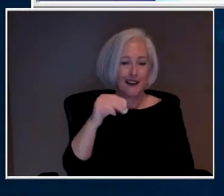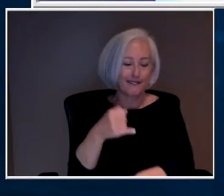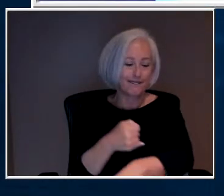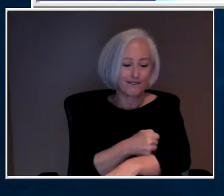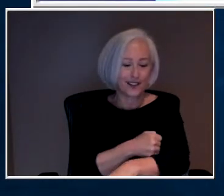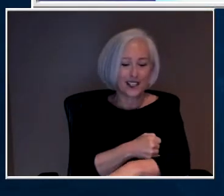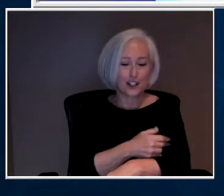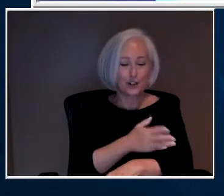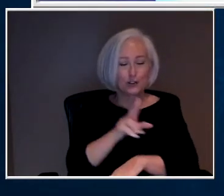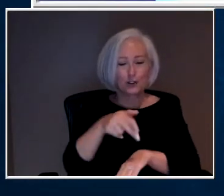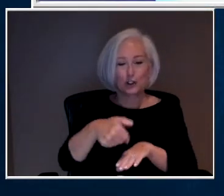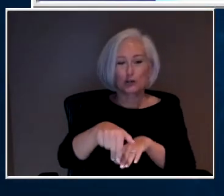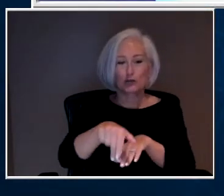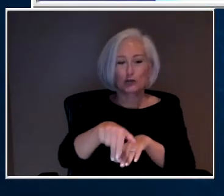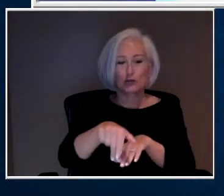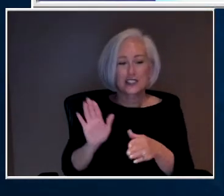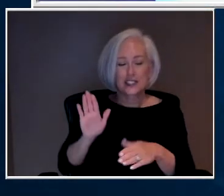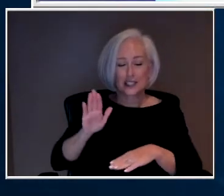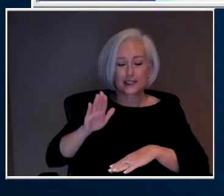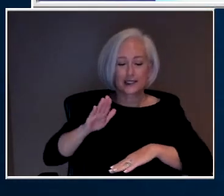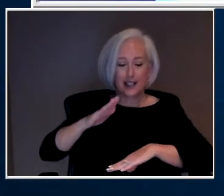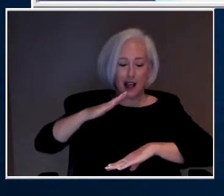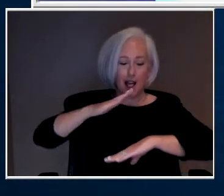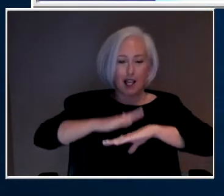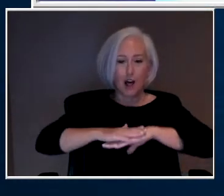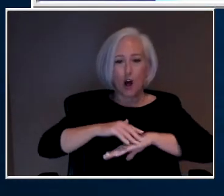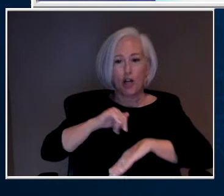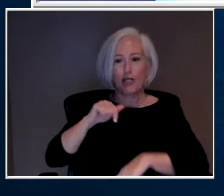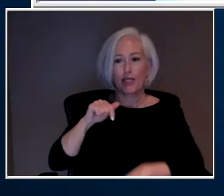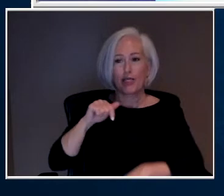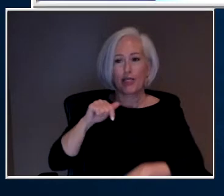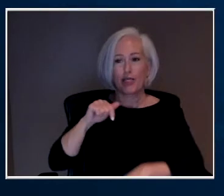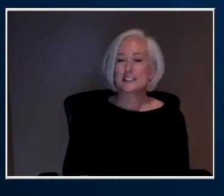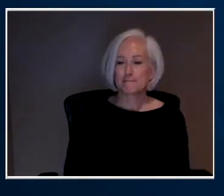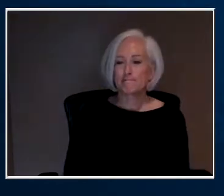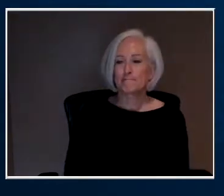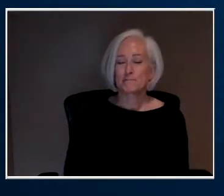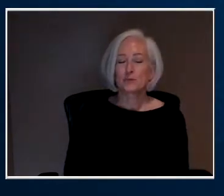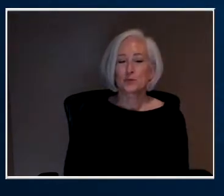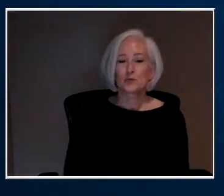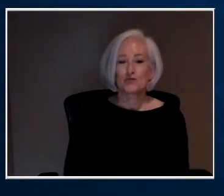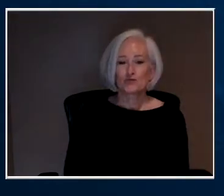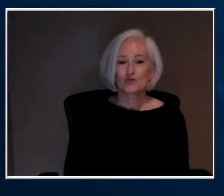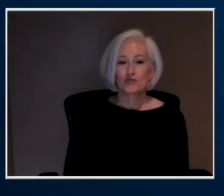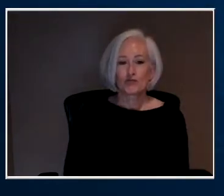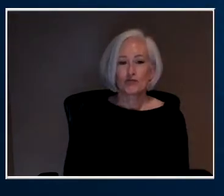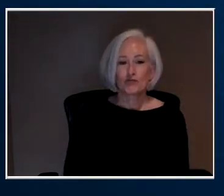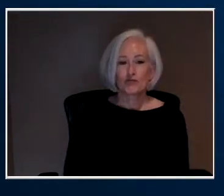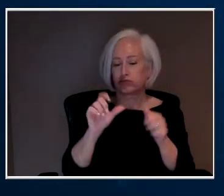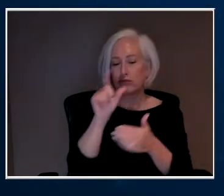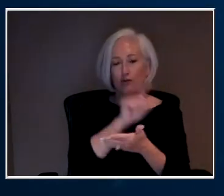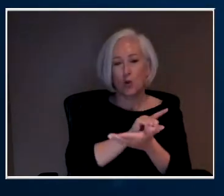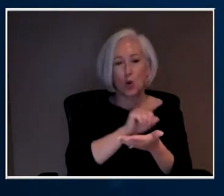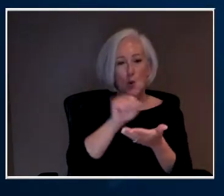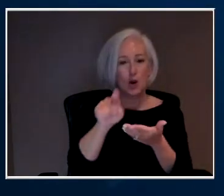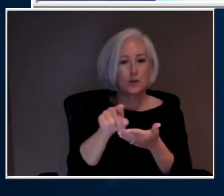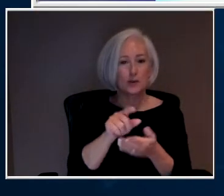Relaxing. And I don't watching keep TV. my remote with me. I just get it set, and it lasts all week.